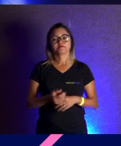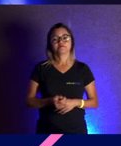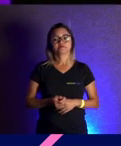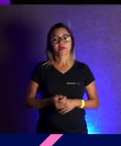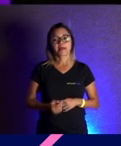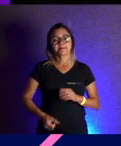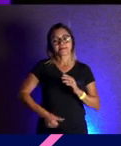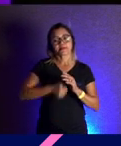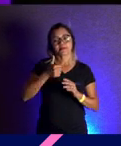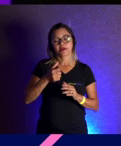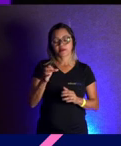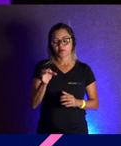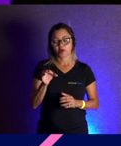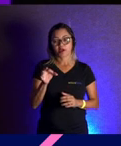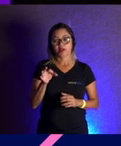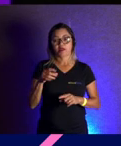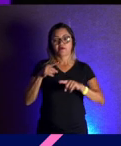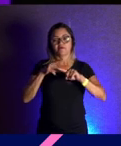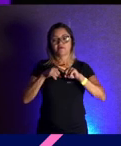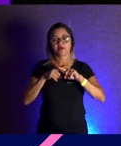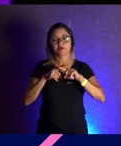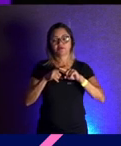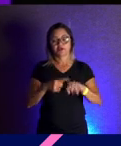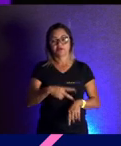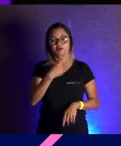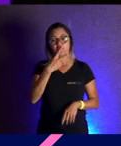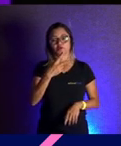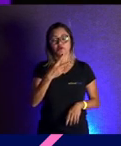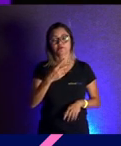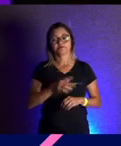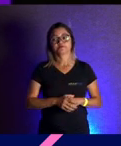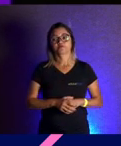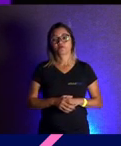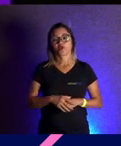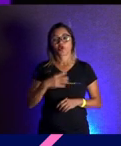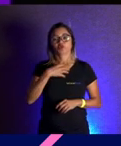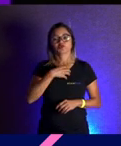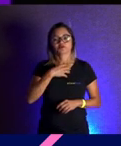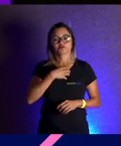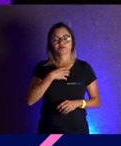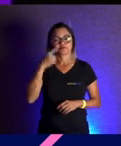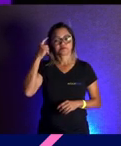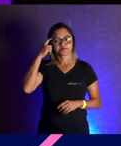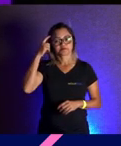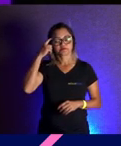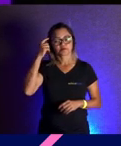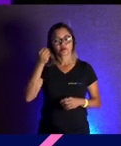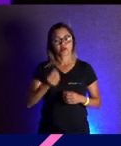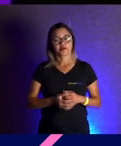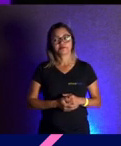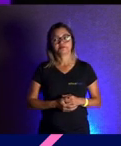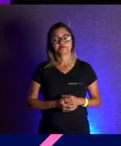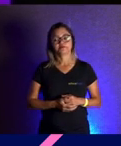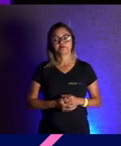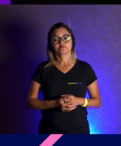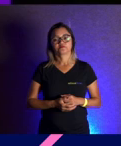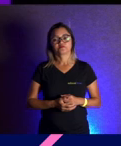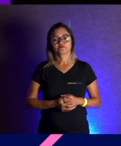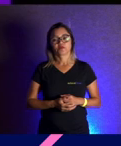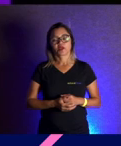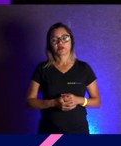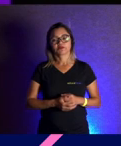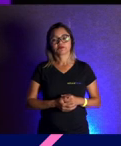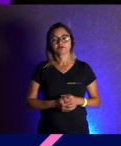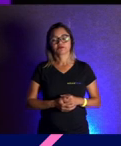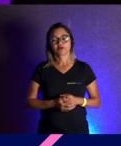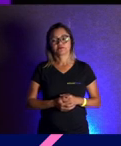over two, which is one over four. Another way to think about it is that we can enumerate all the possibilities. We can